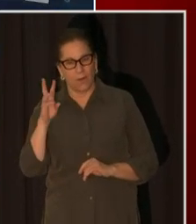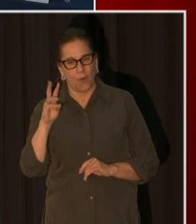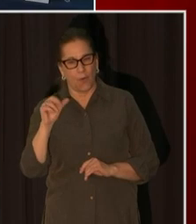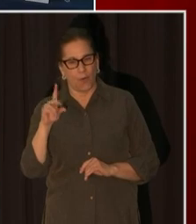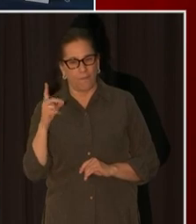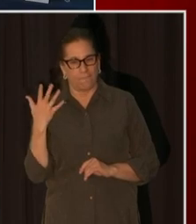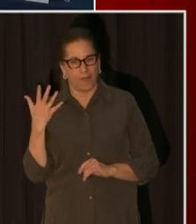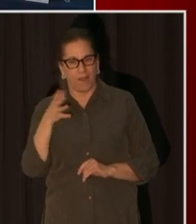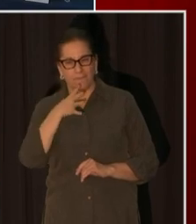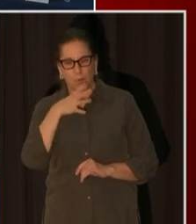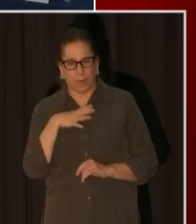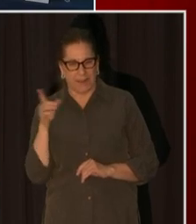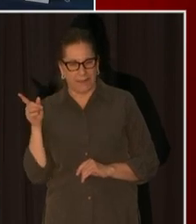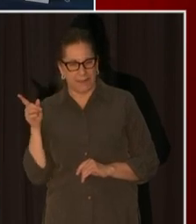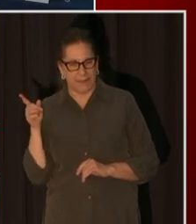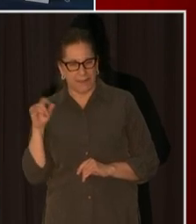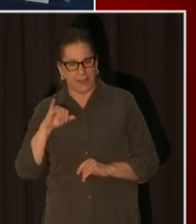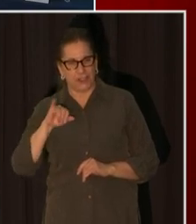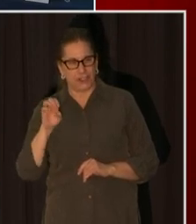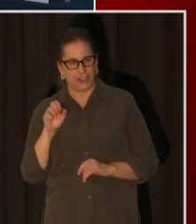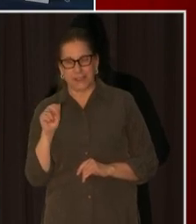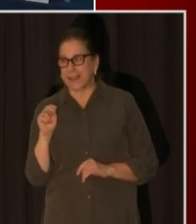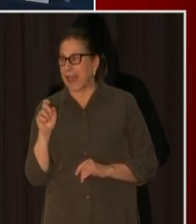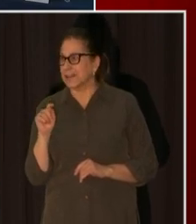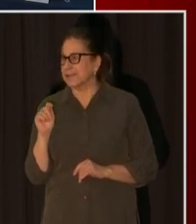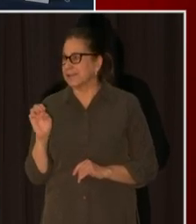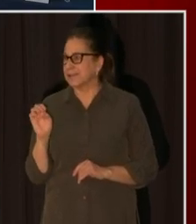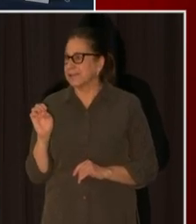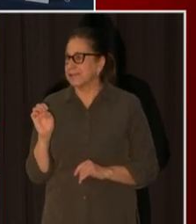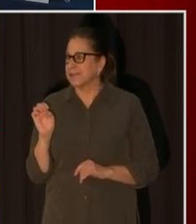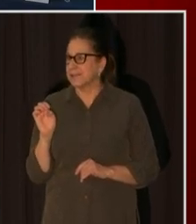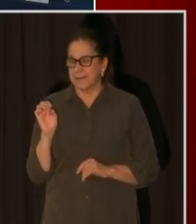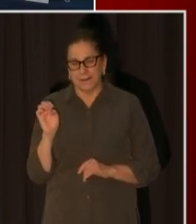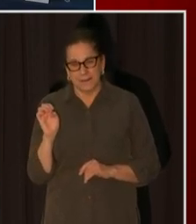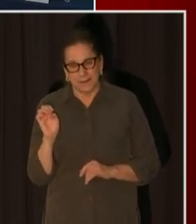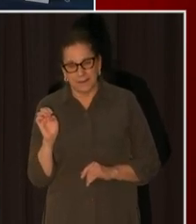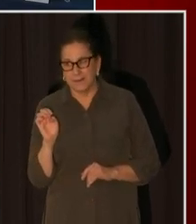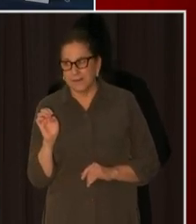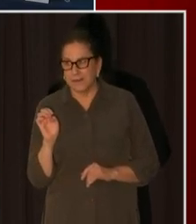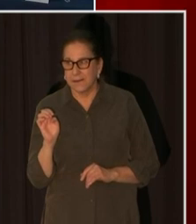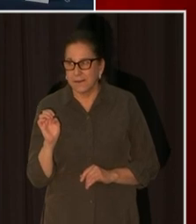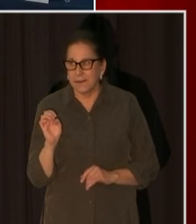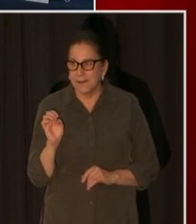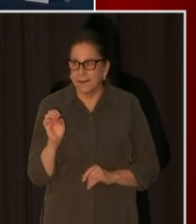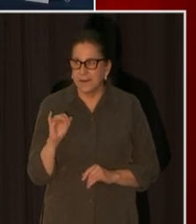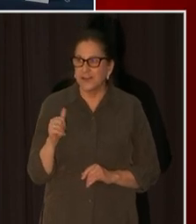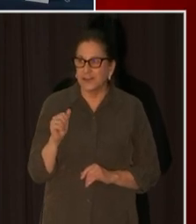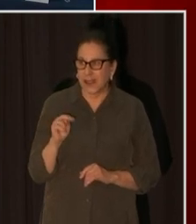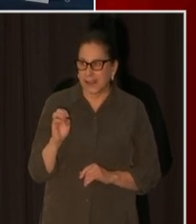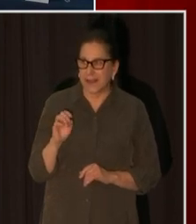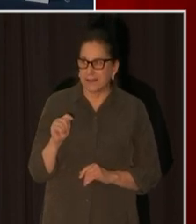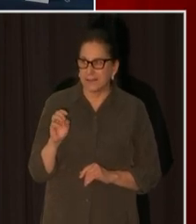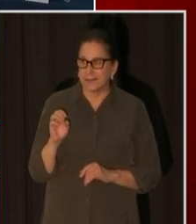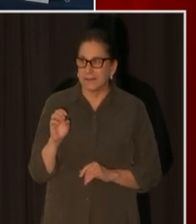together. You know, and not to opine too much, but you see a lot of blaming going